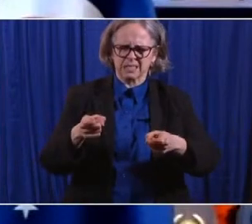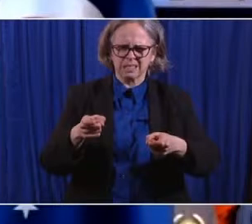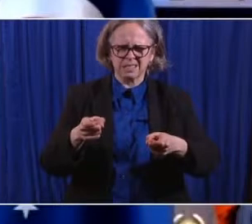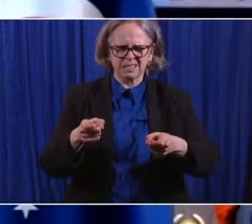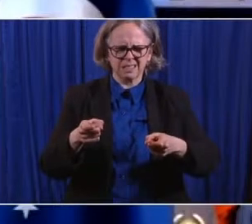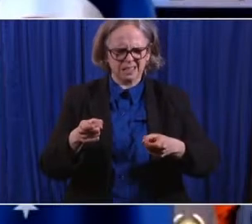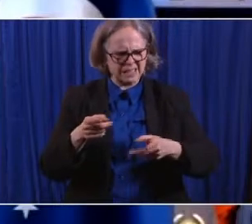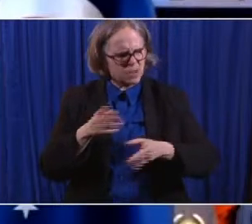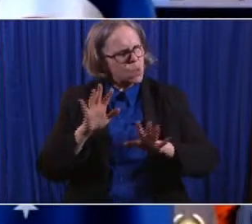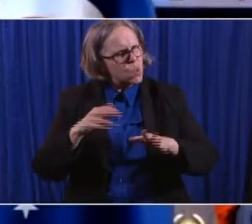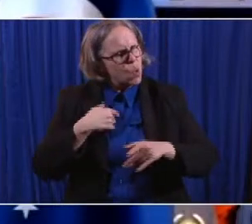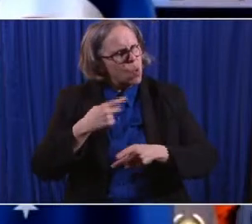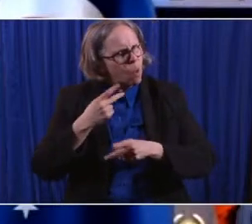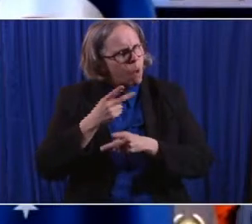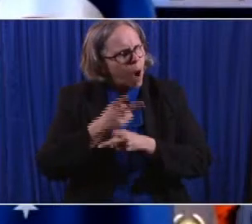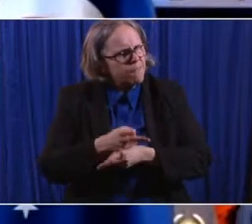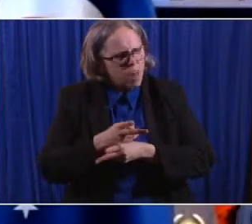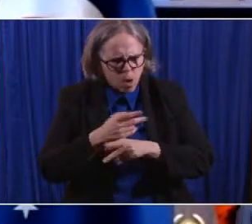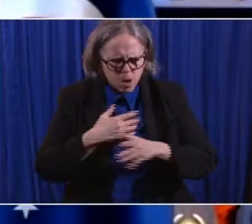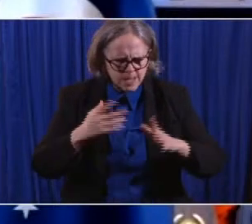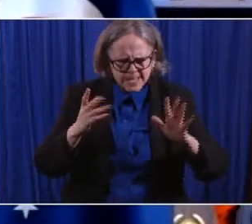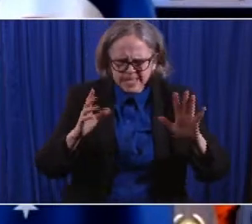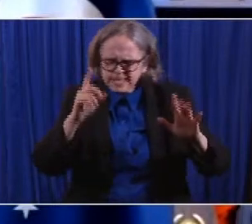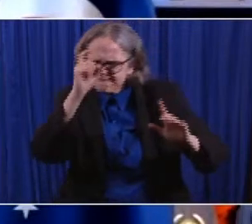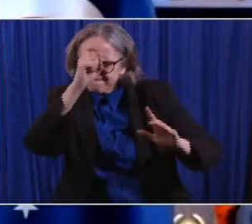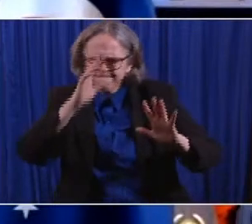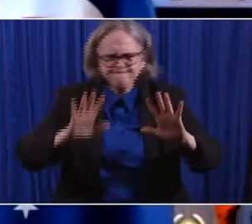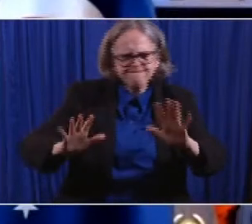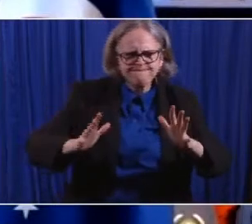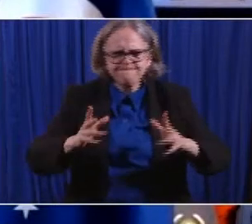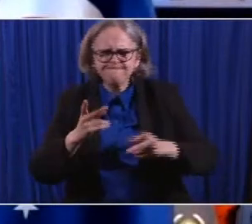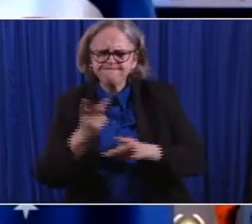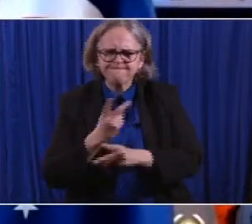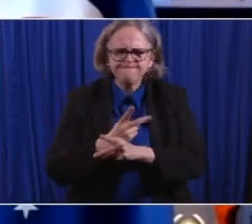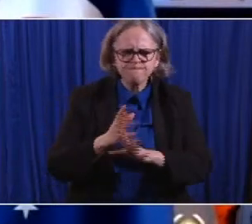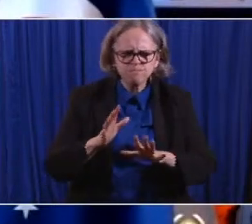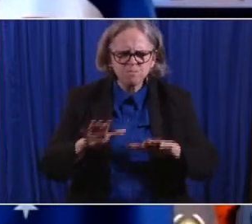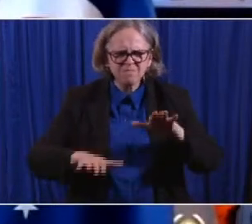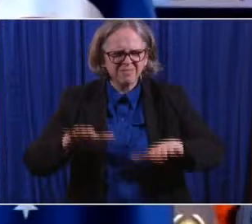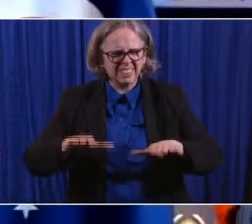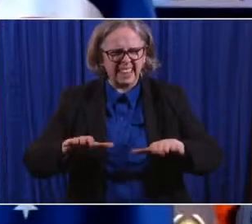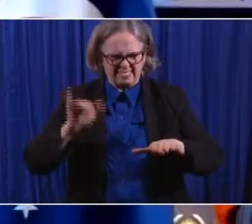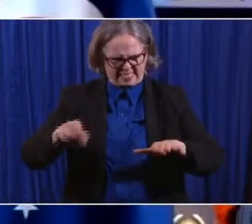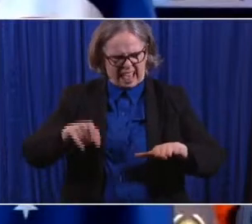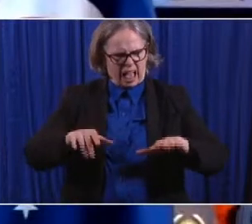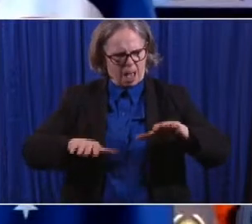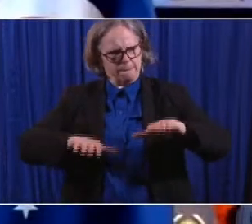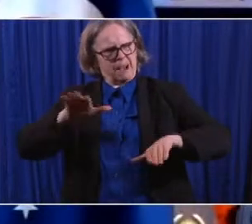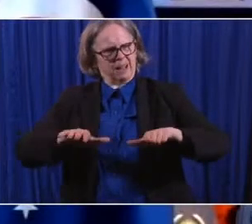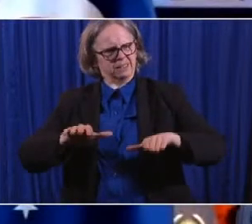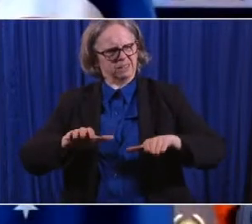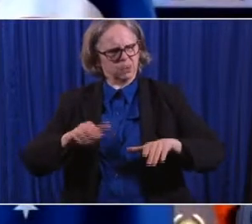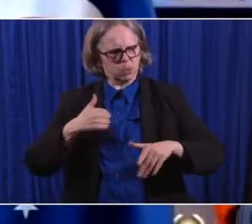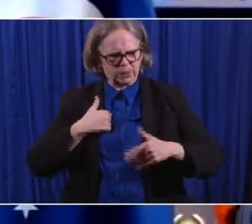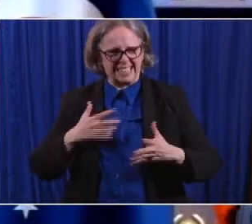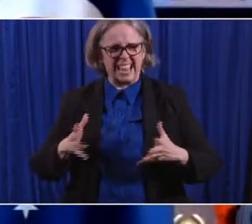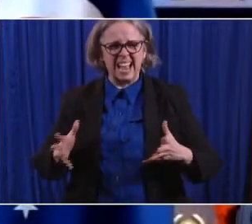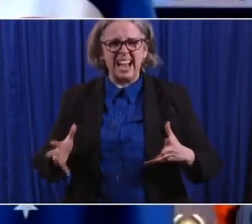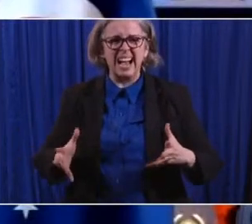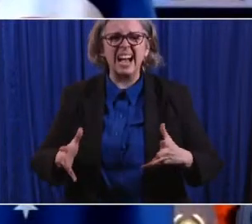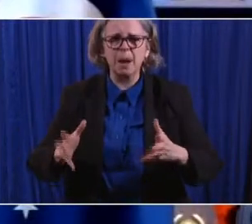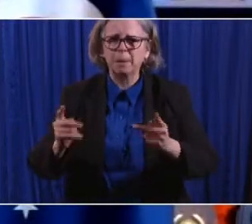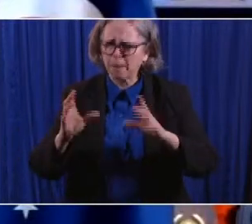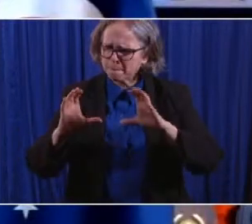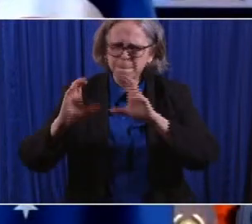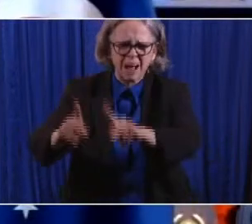balance. And doing things that put people back to work actually are going to cost us